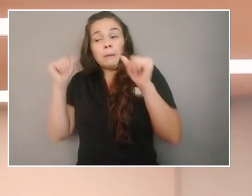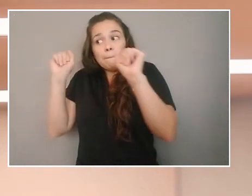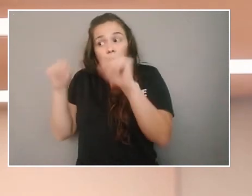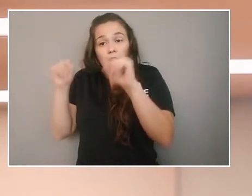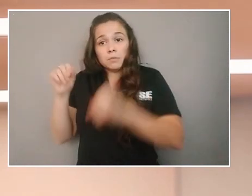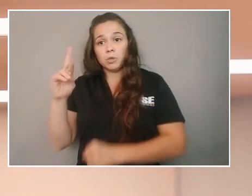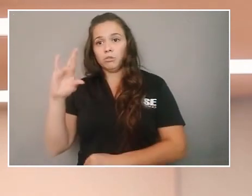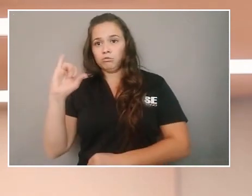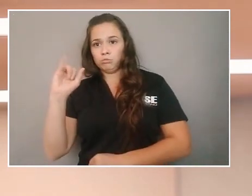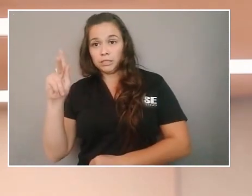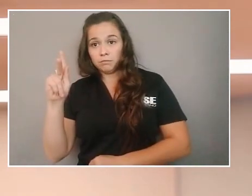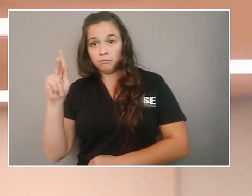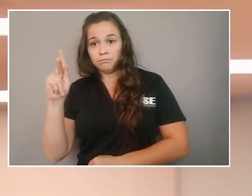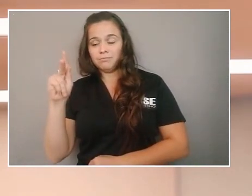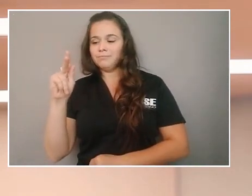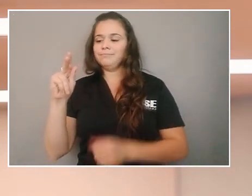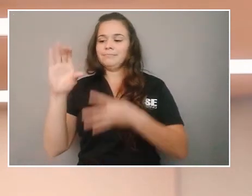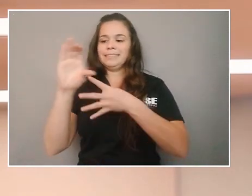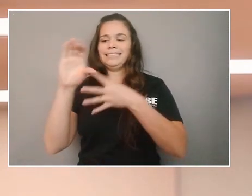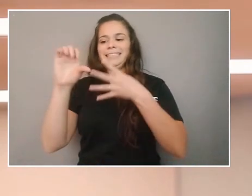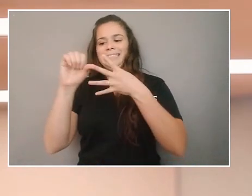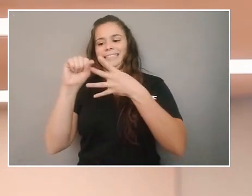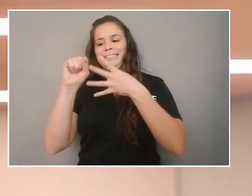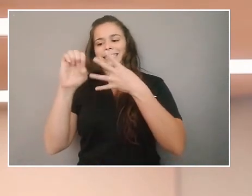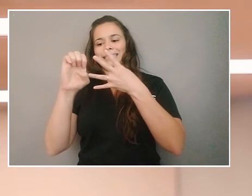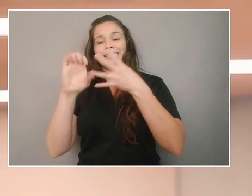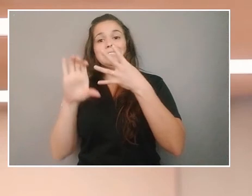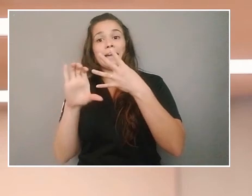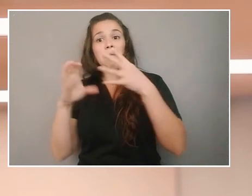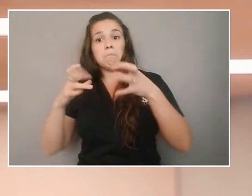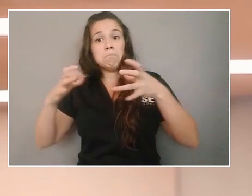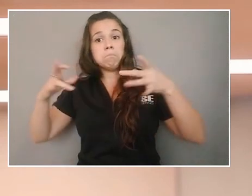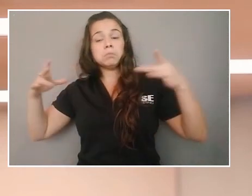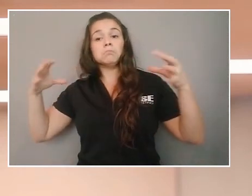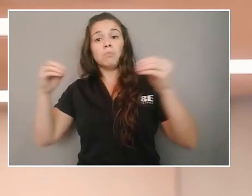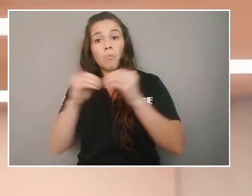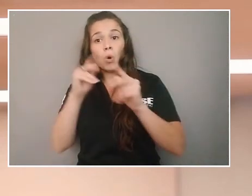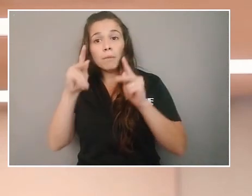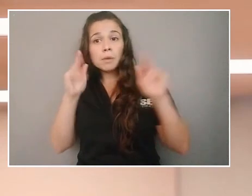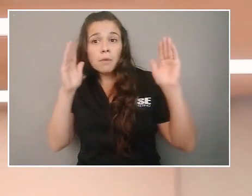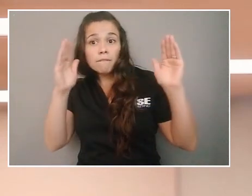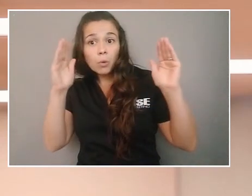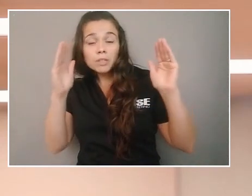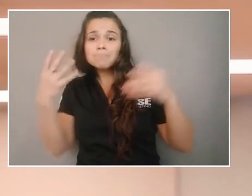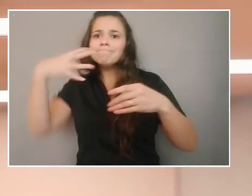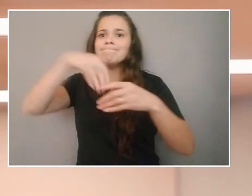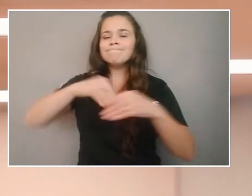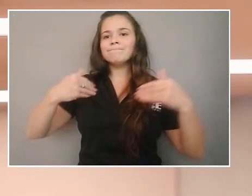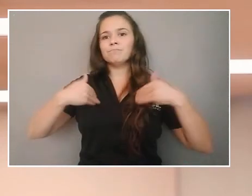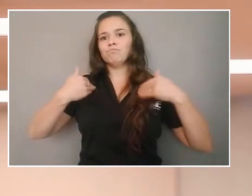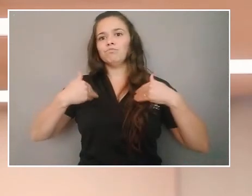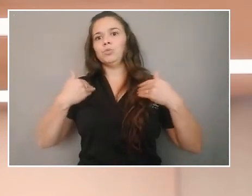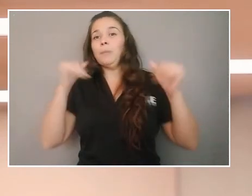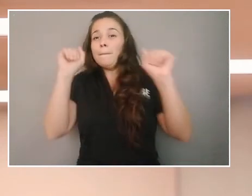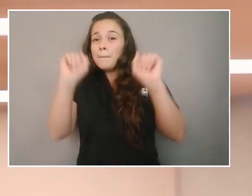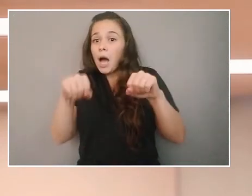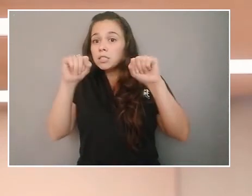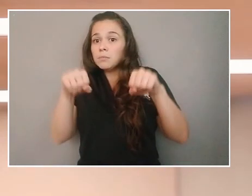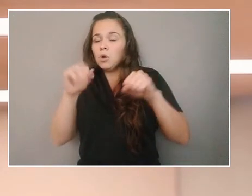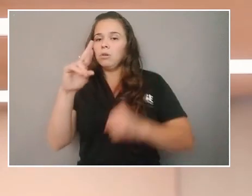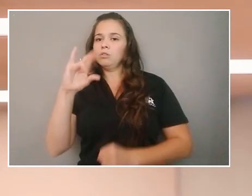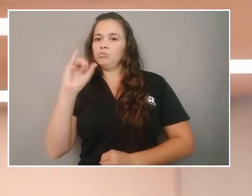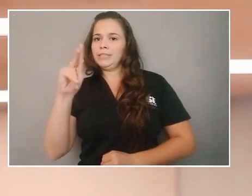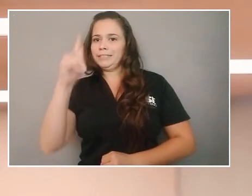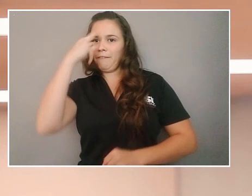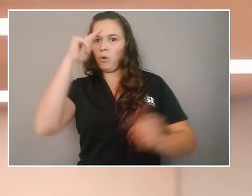CSEC expanded its target population served to include youth who were at risk for exploitation in order to